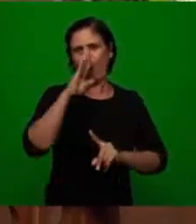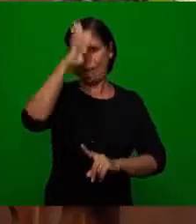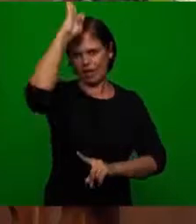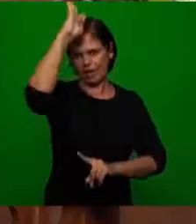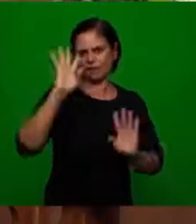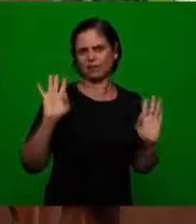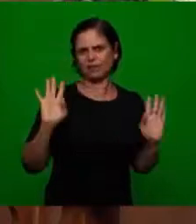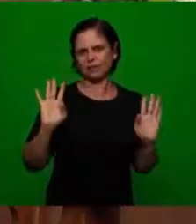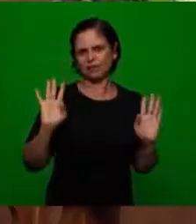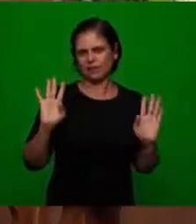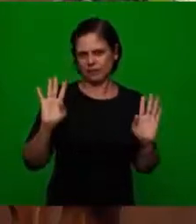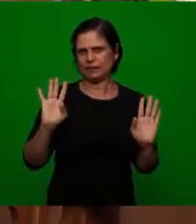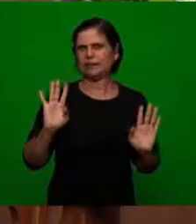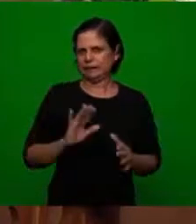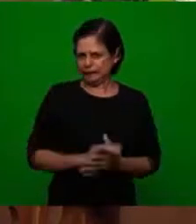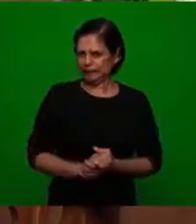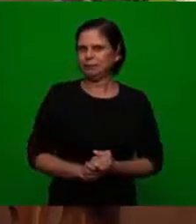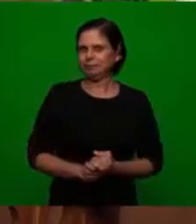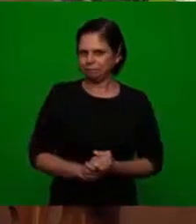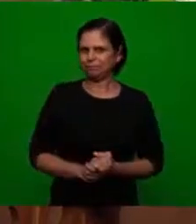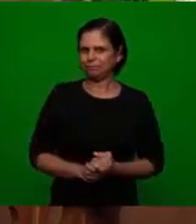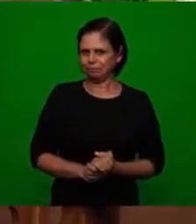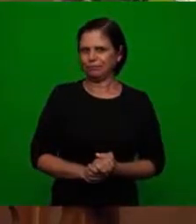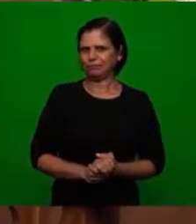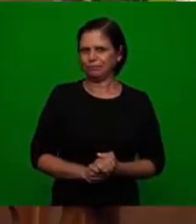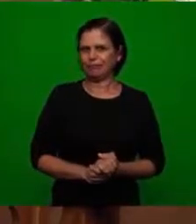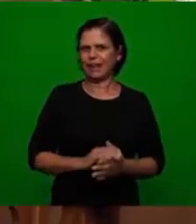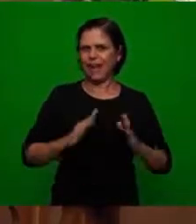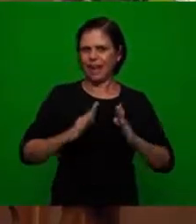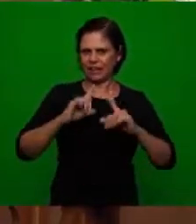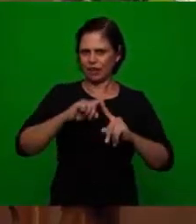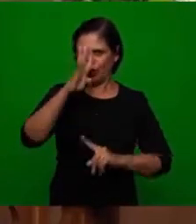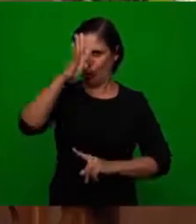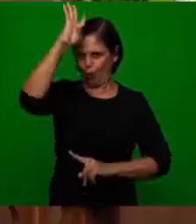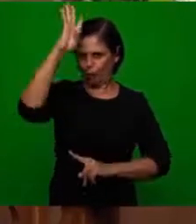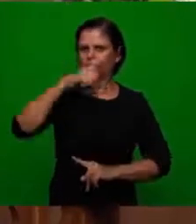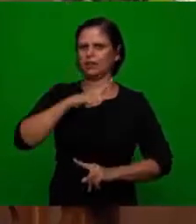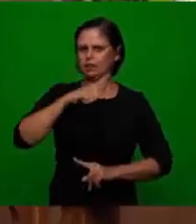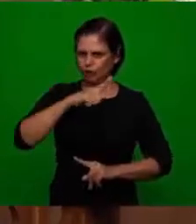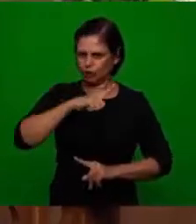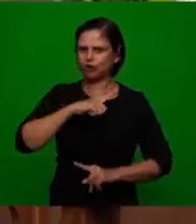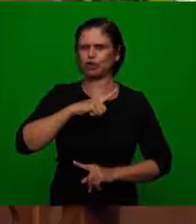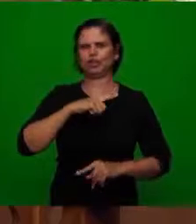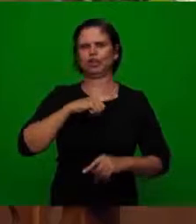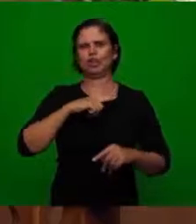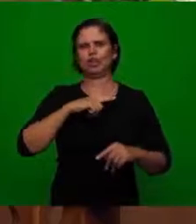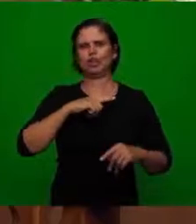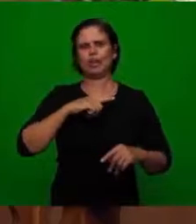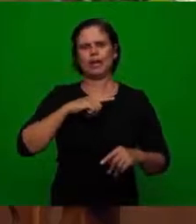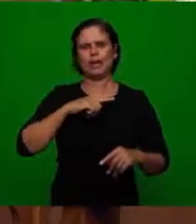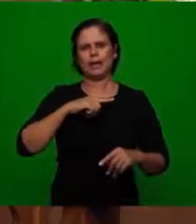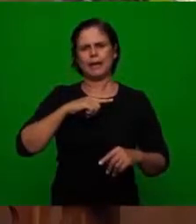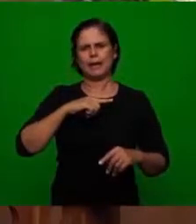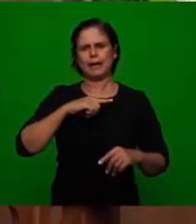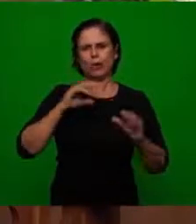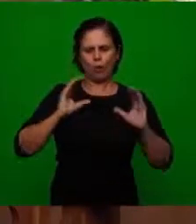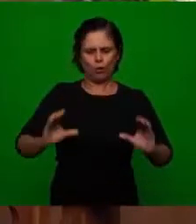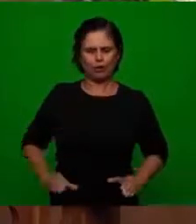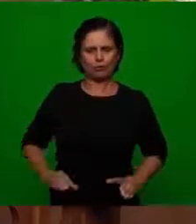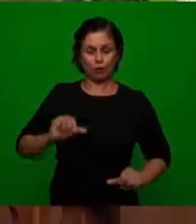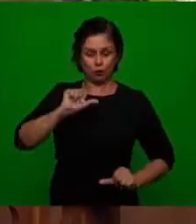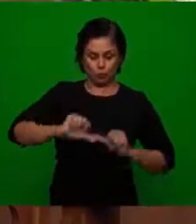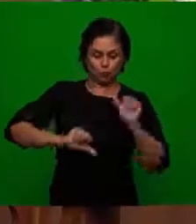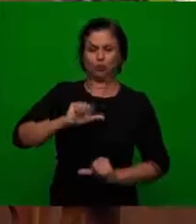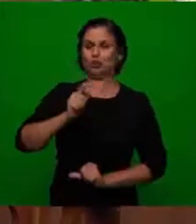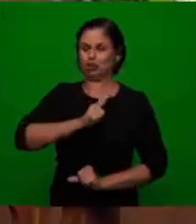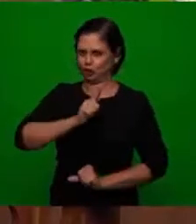because so this church made change and behavior that after they added a million which